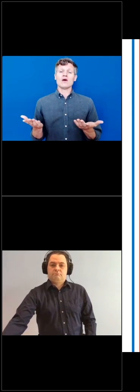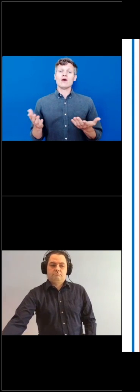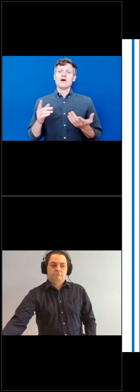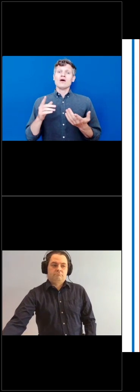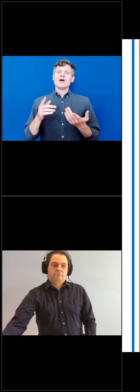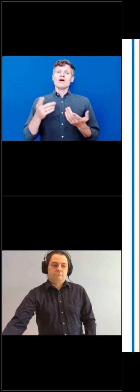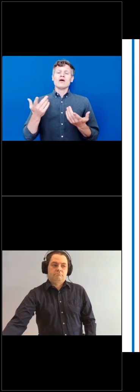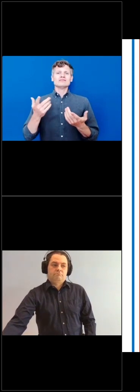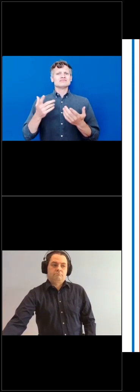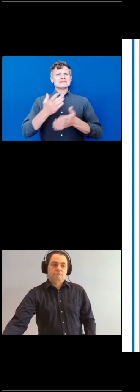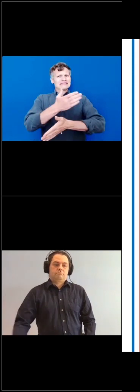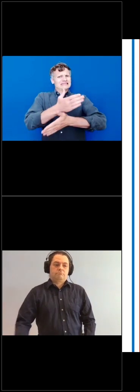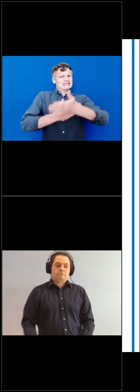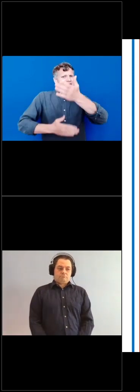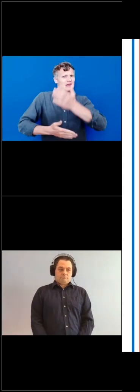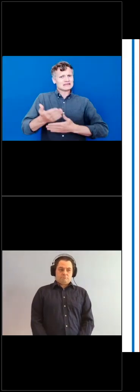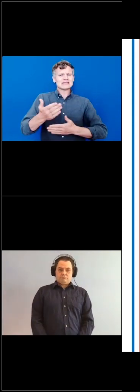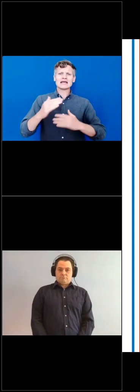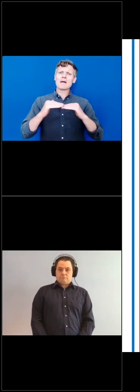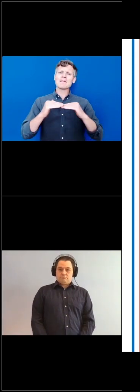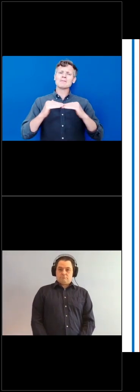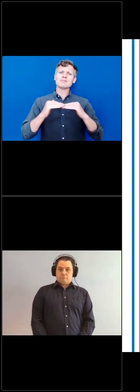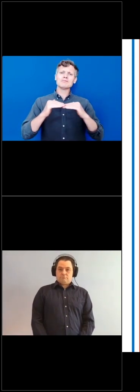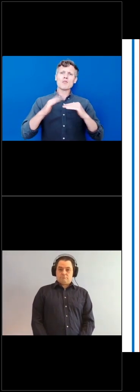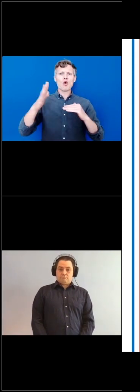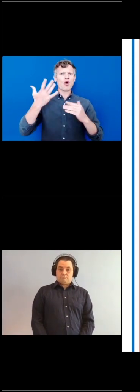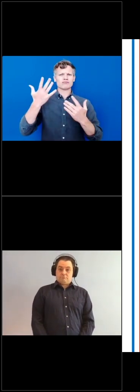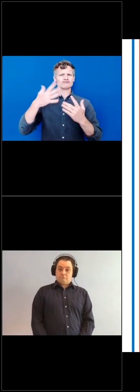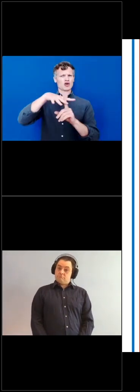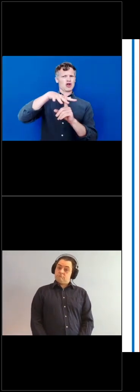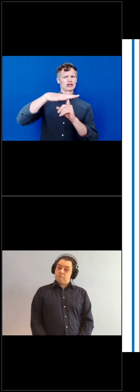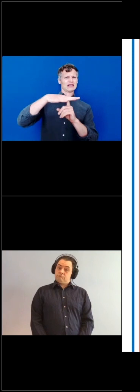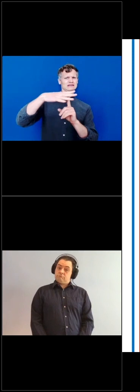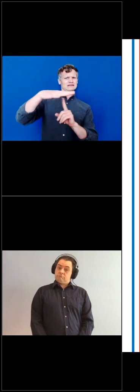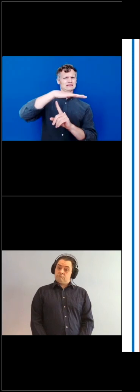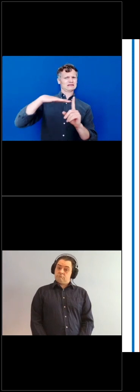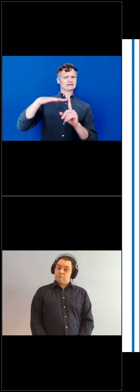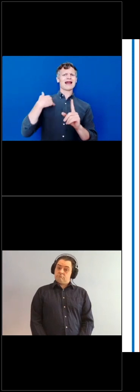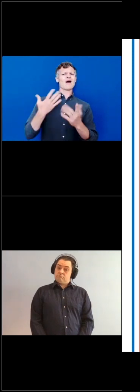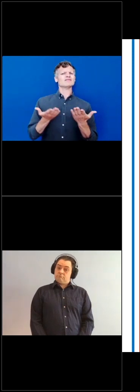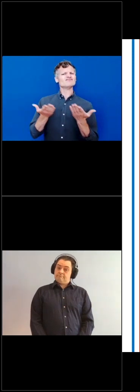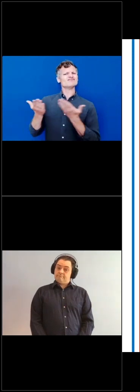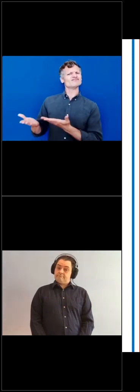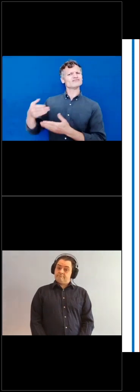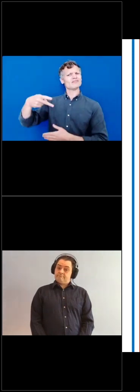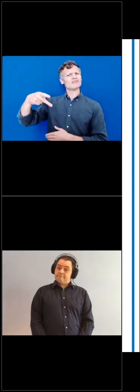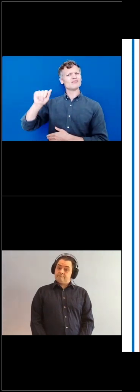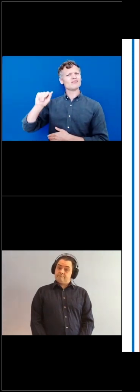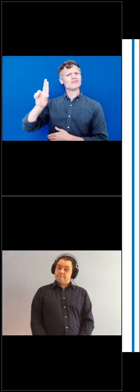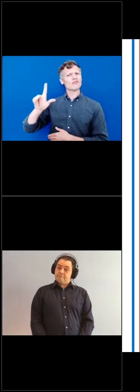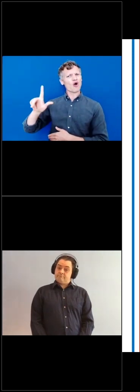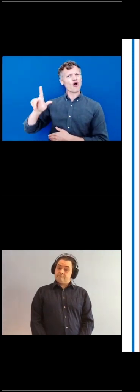be handing over to Paul for this. So Paul, can I ask you to introduce quickly your understanding